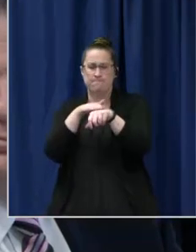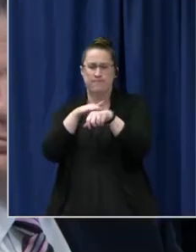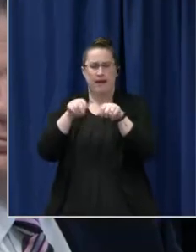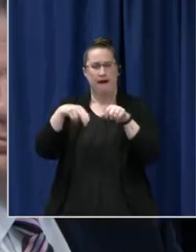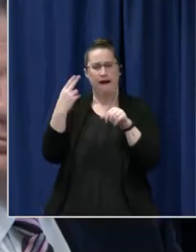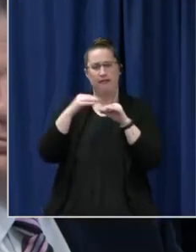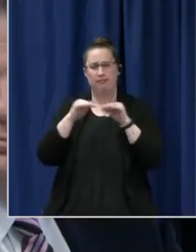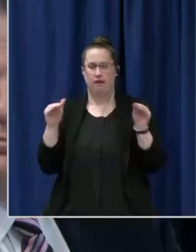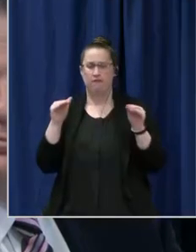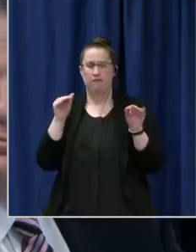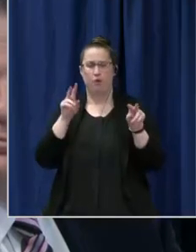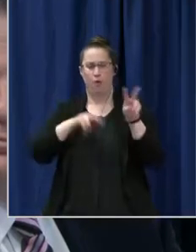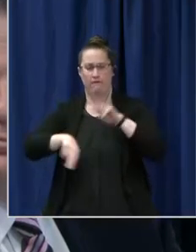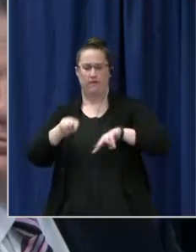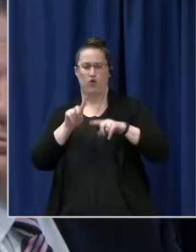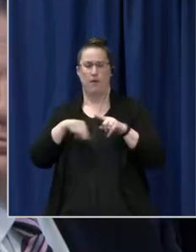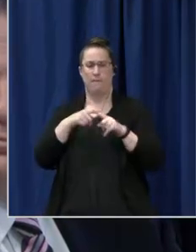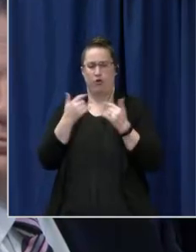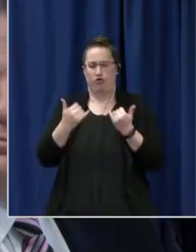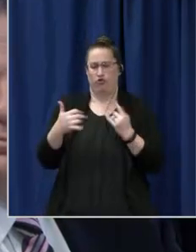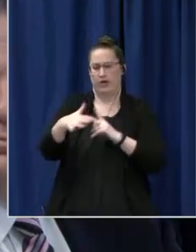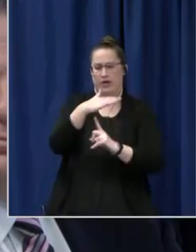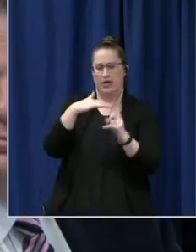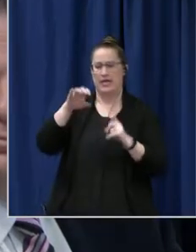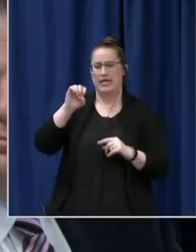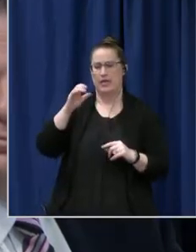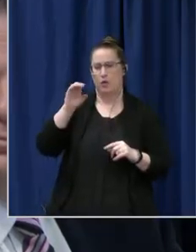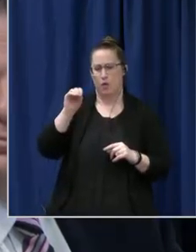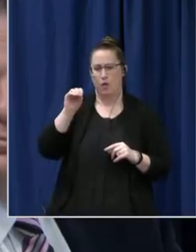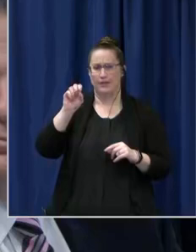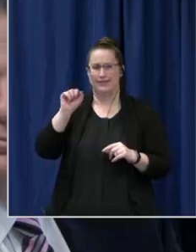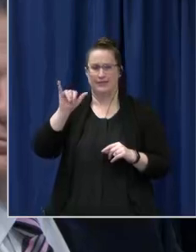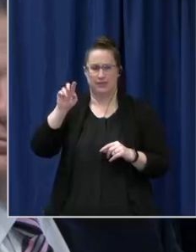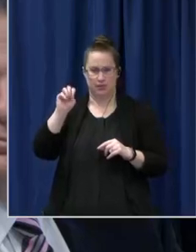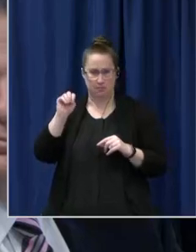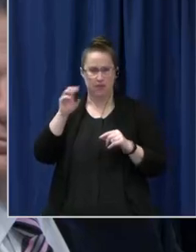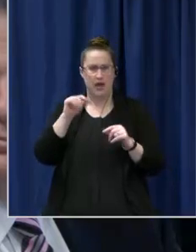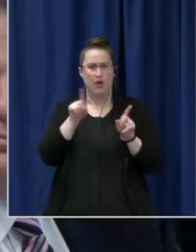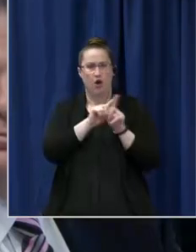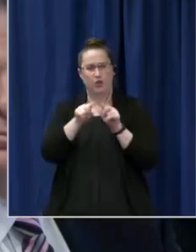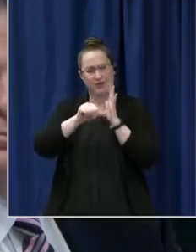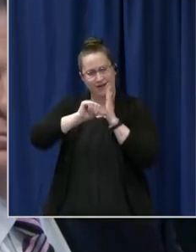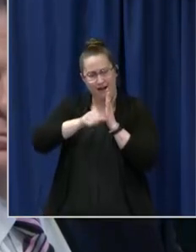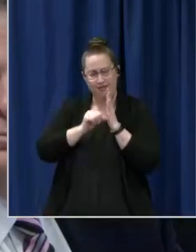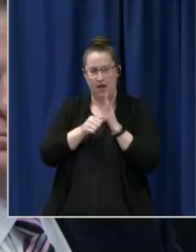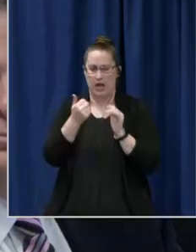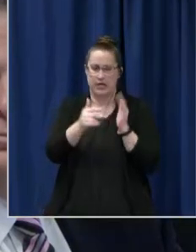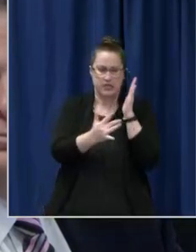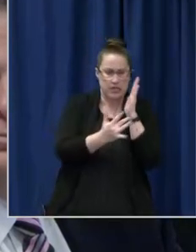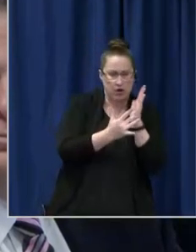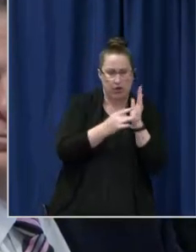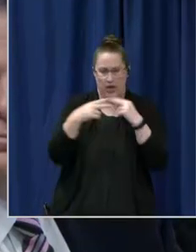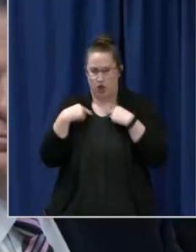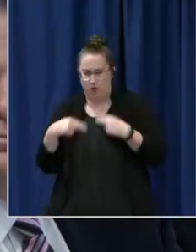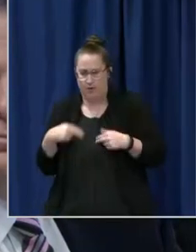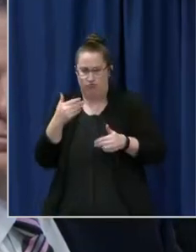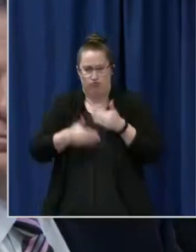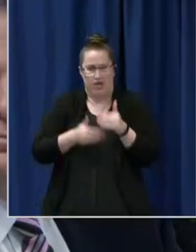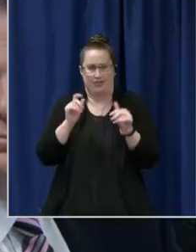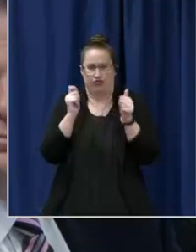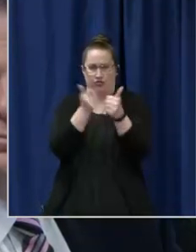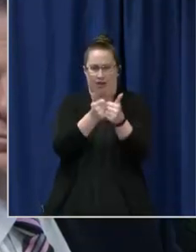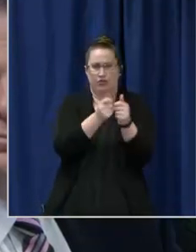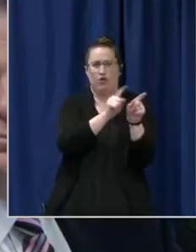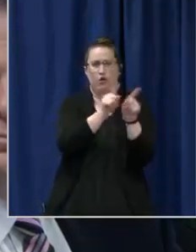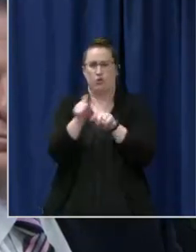current ecosystem and highlights technical, human, and organizational process challenges and